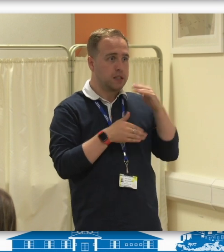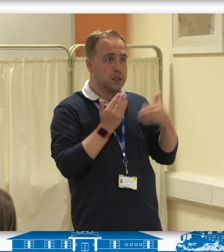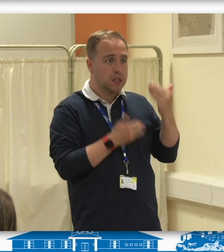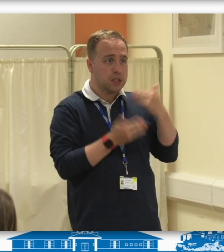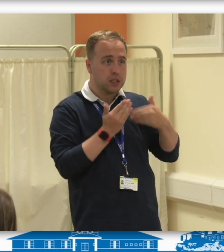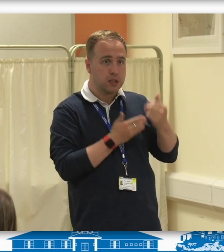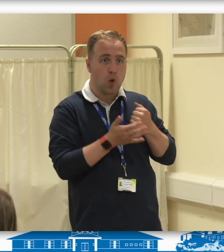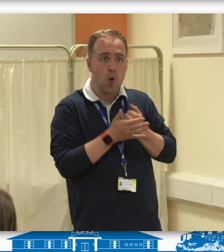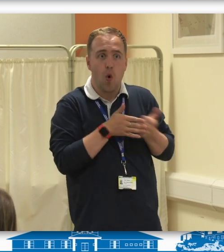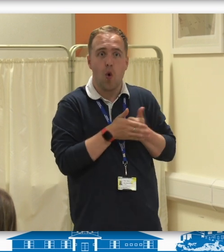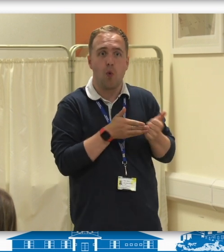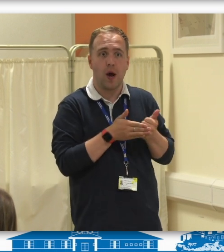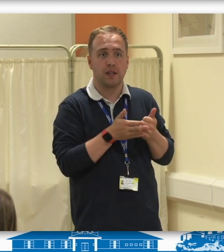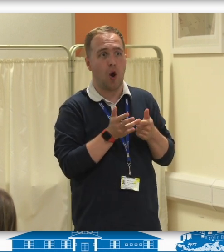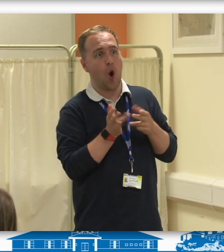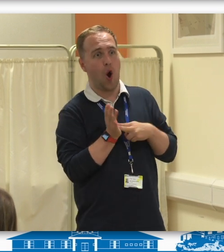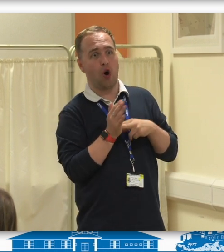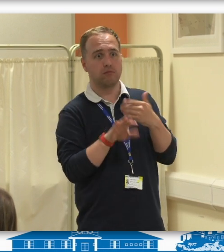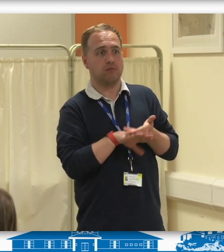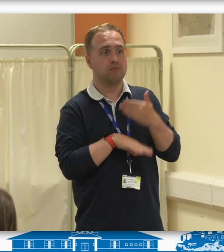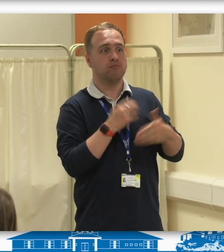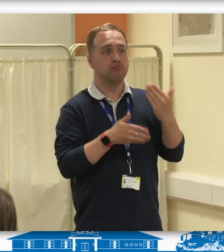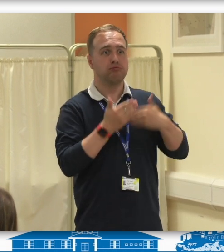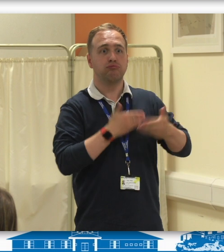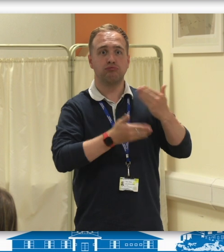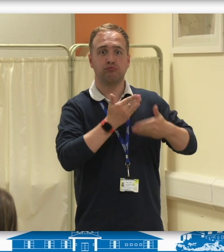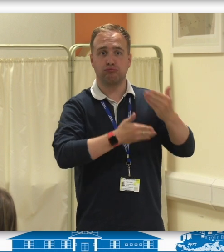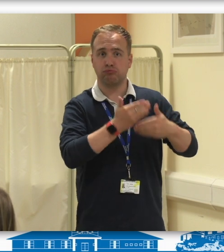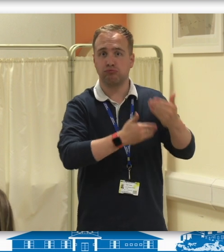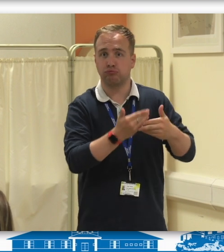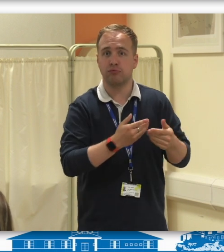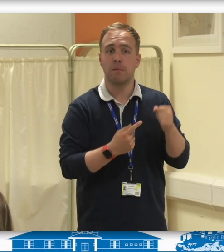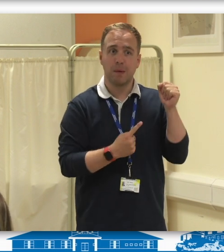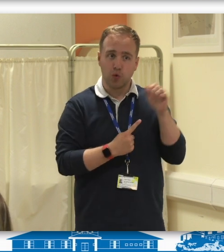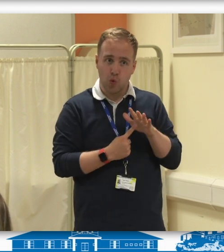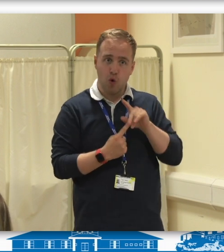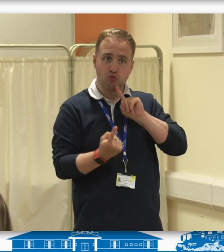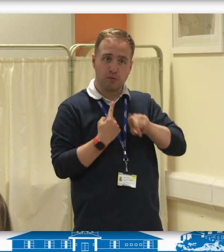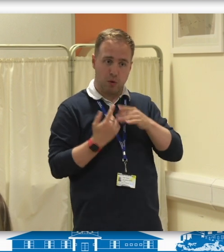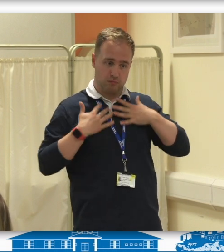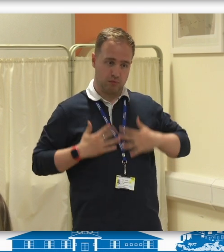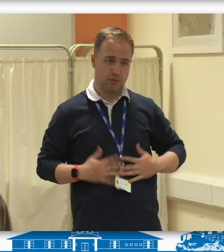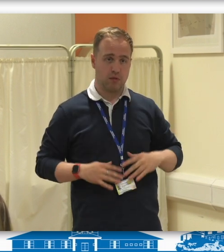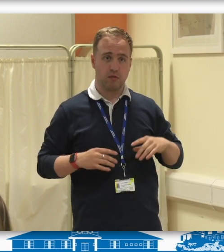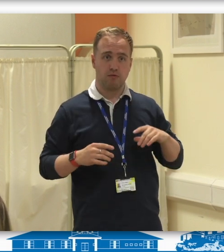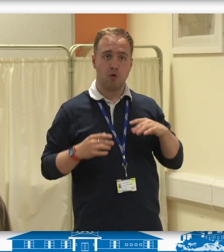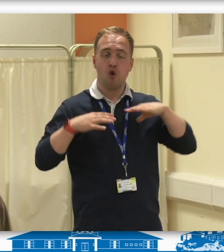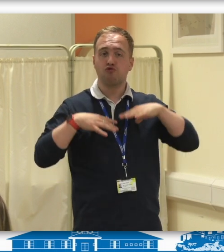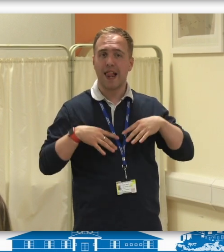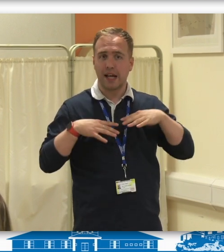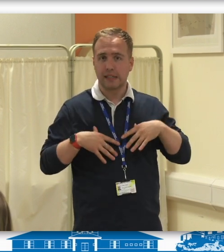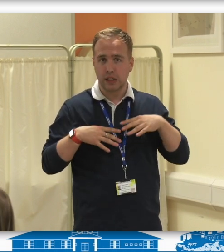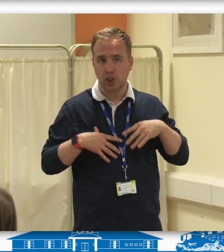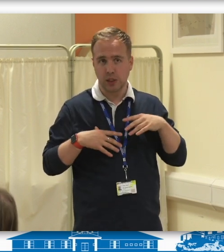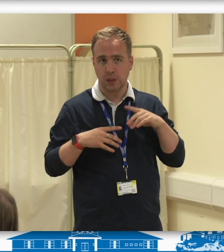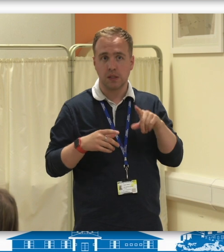that switched on mode, and poor responses in the parasympathetic nervous system, so the rest mode. We